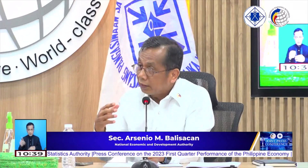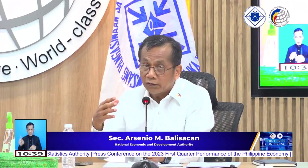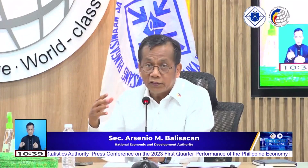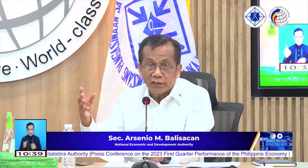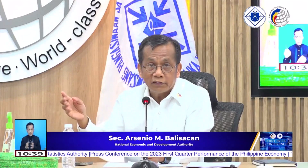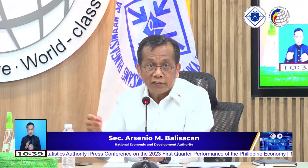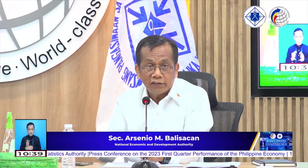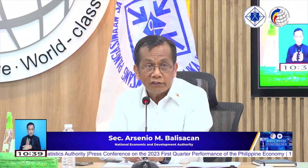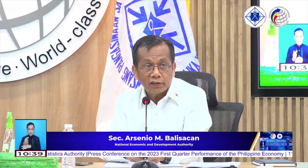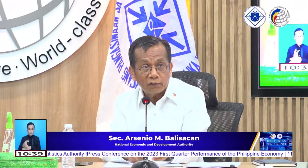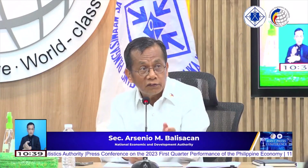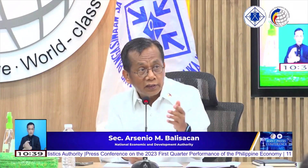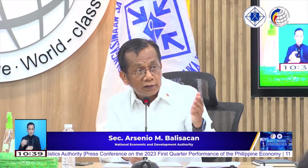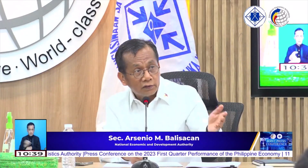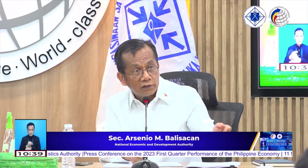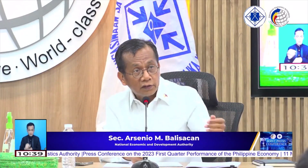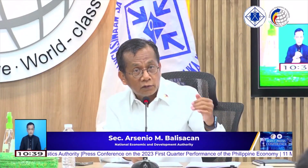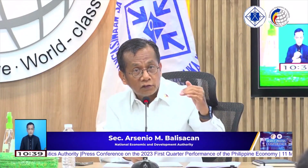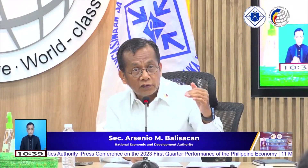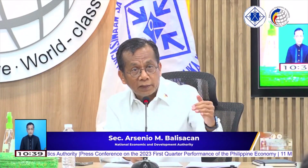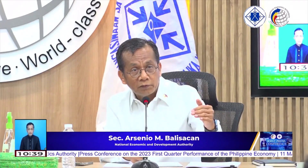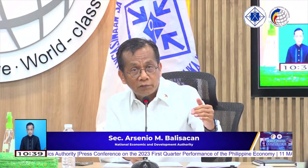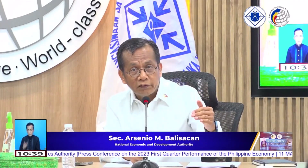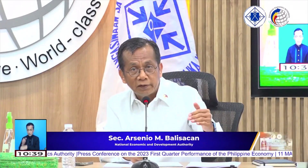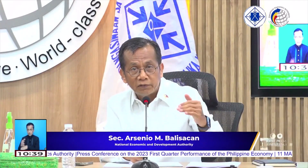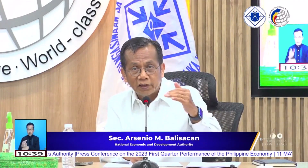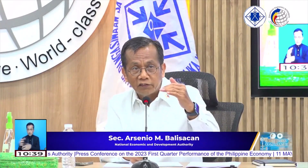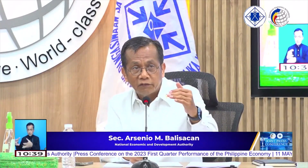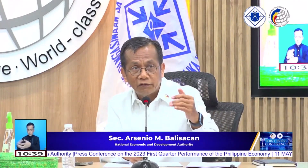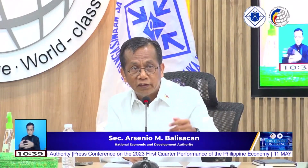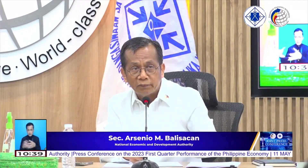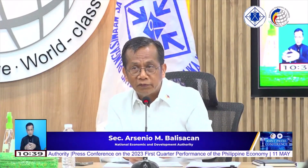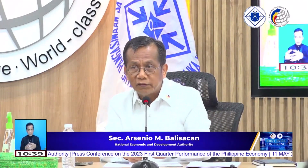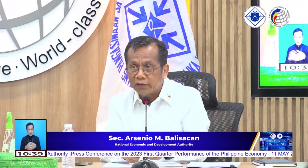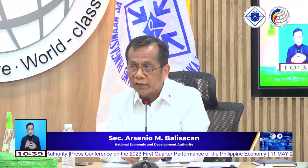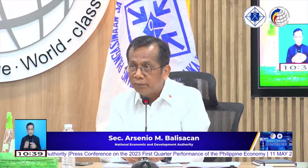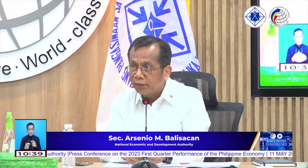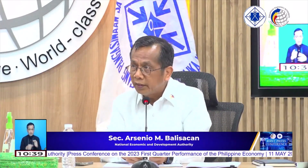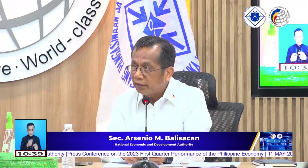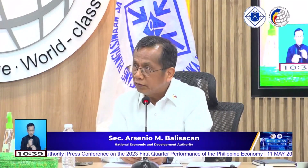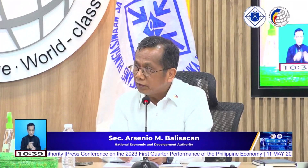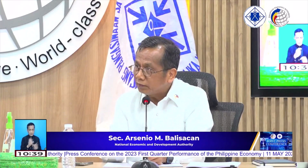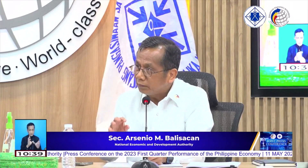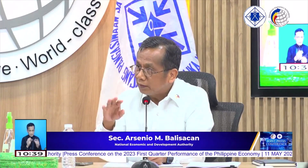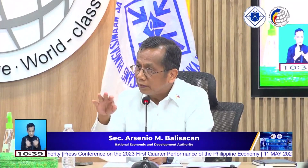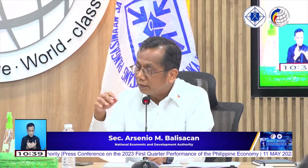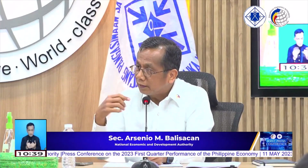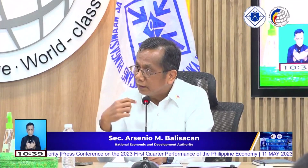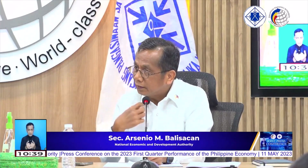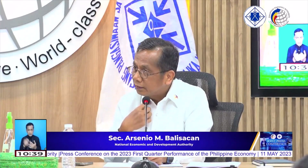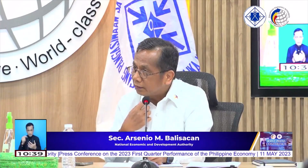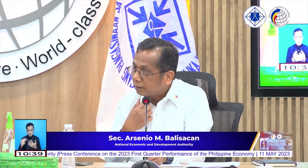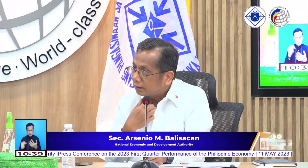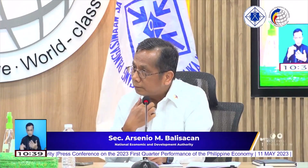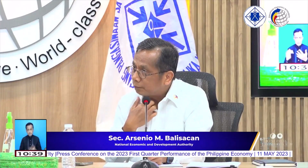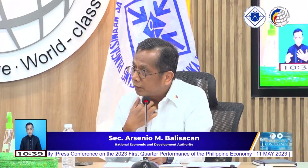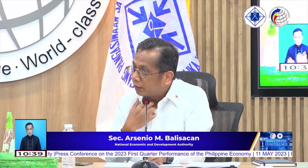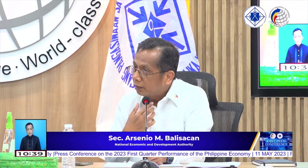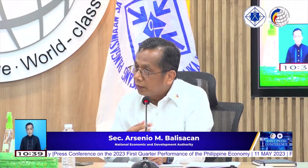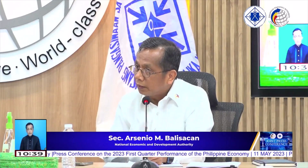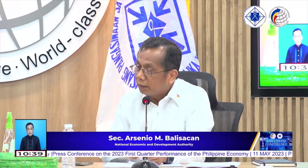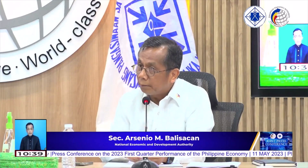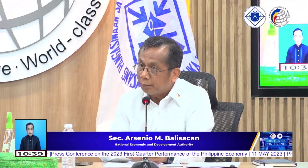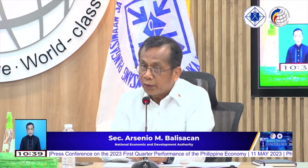across industries, across sectors, across types of firms, size of firms, and so it's better that